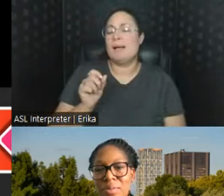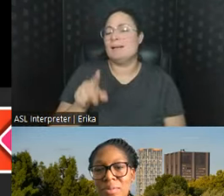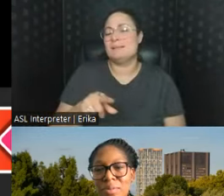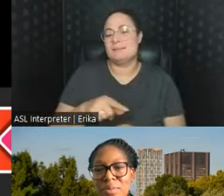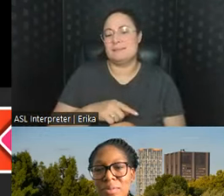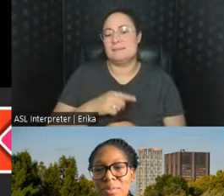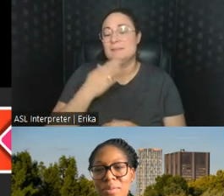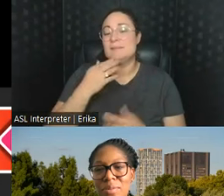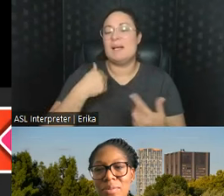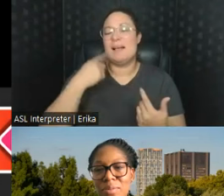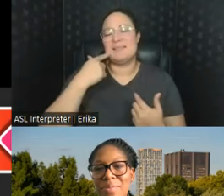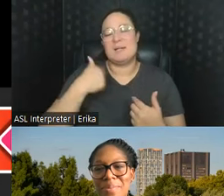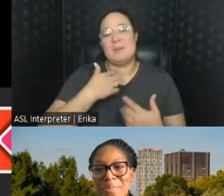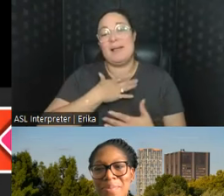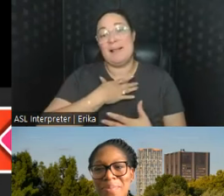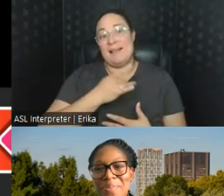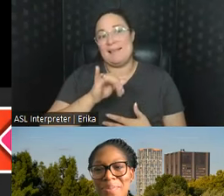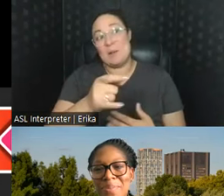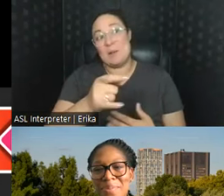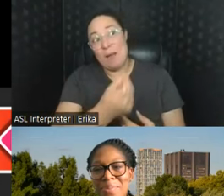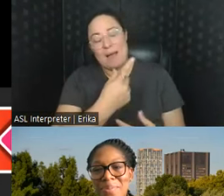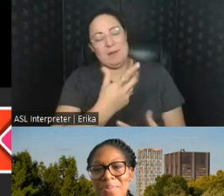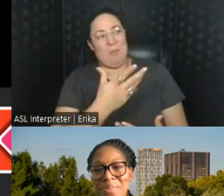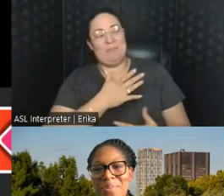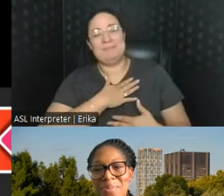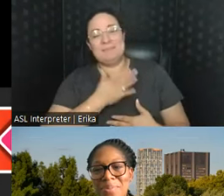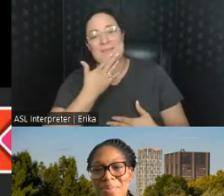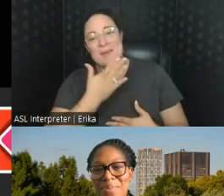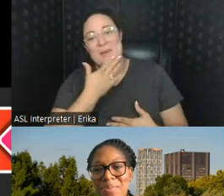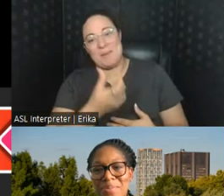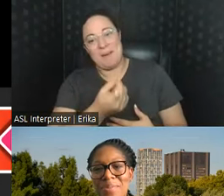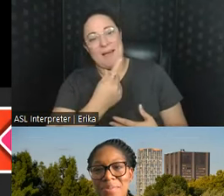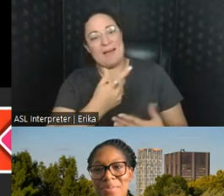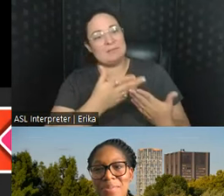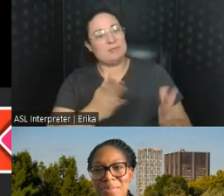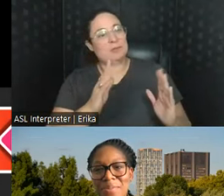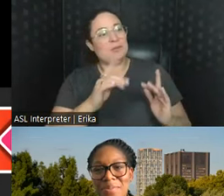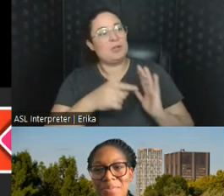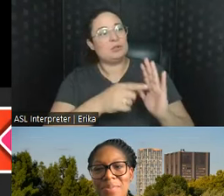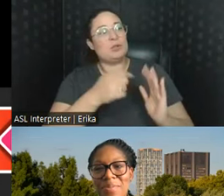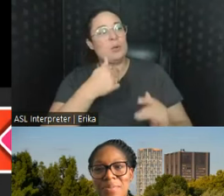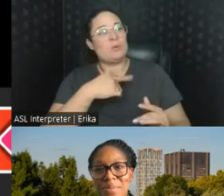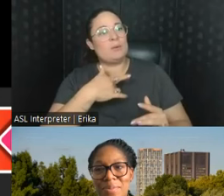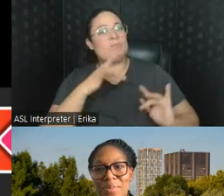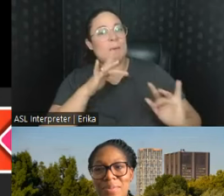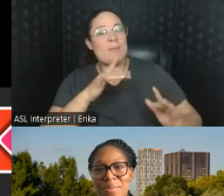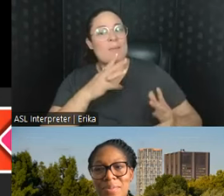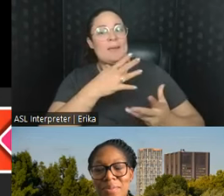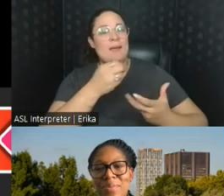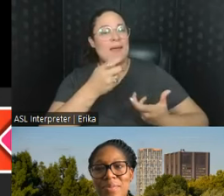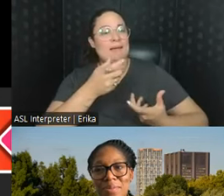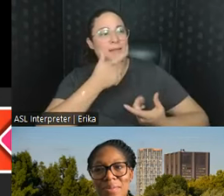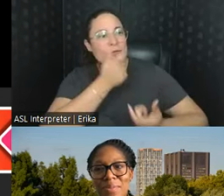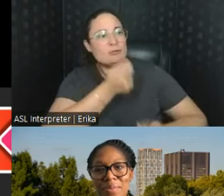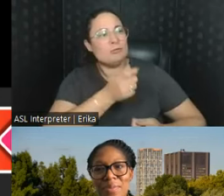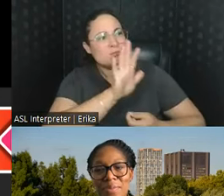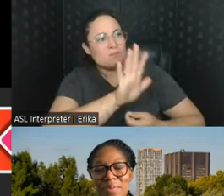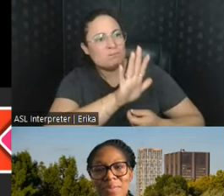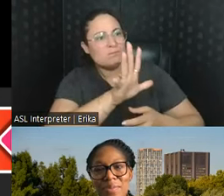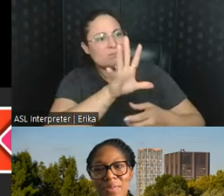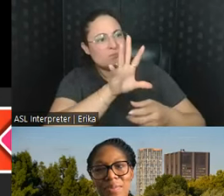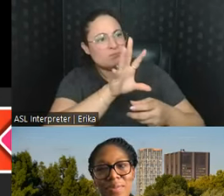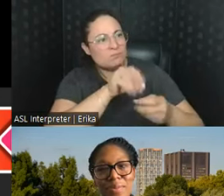think we appreciate that you ask. In general, it shows a level of empathy and interest into our